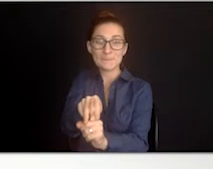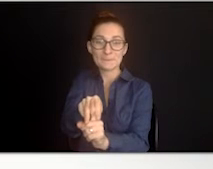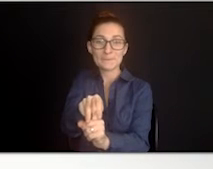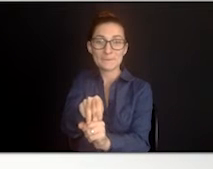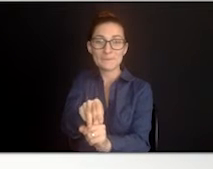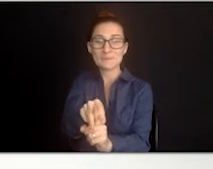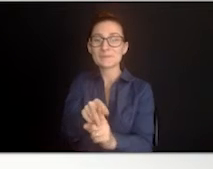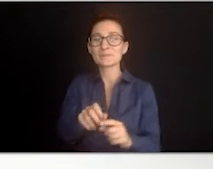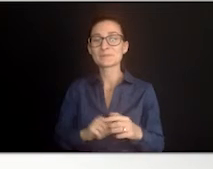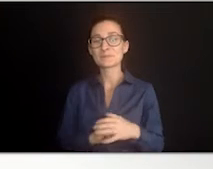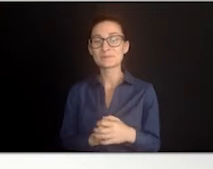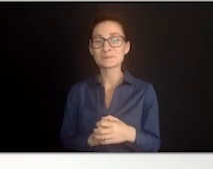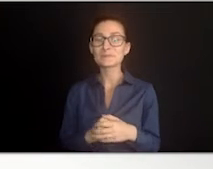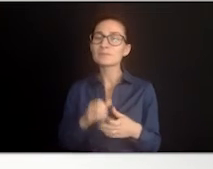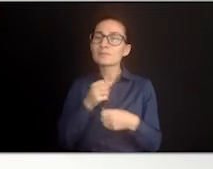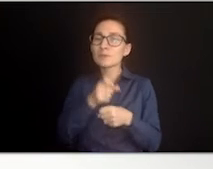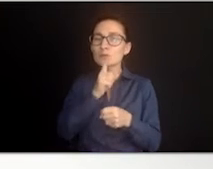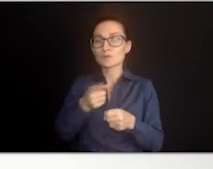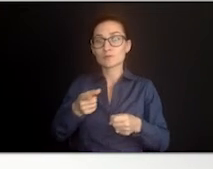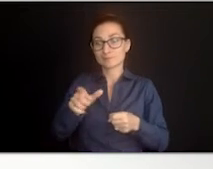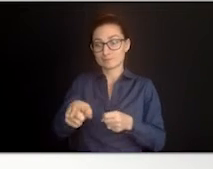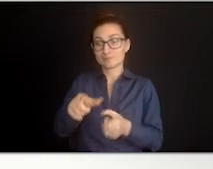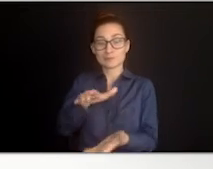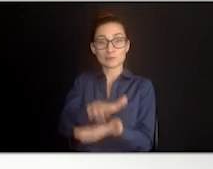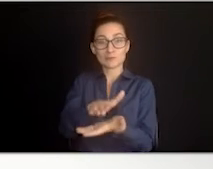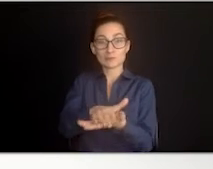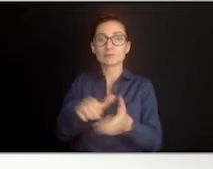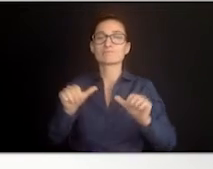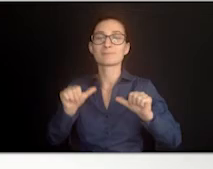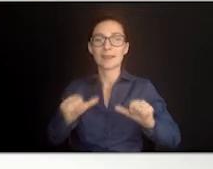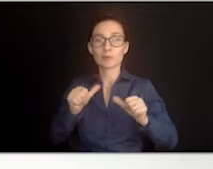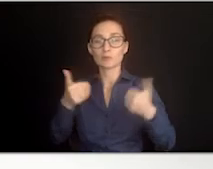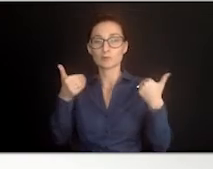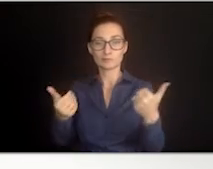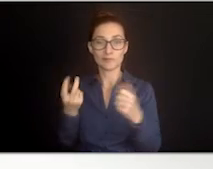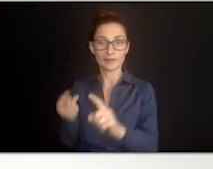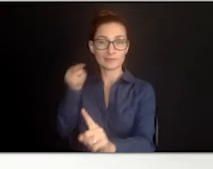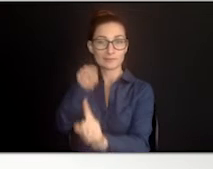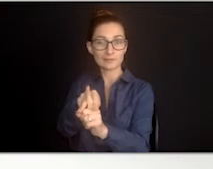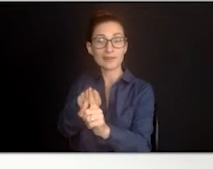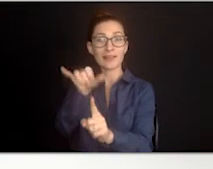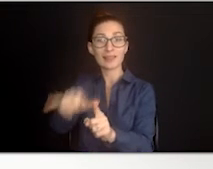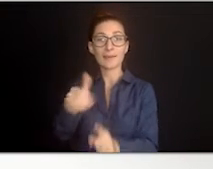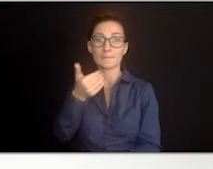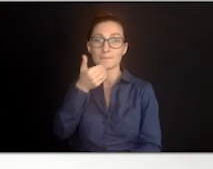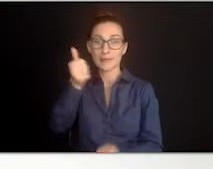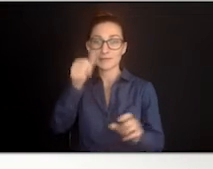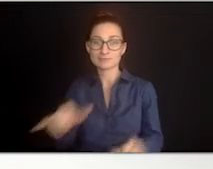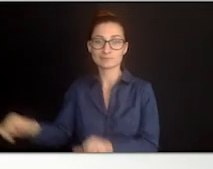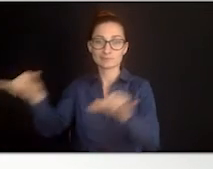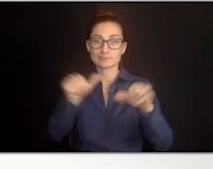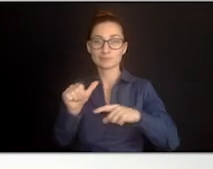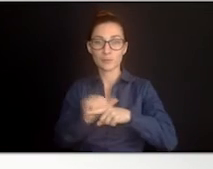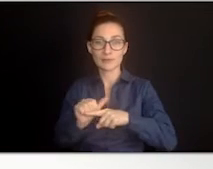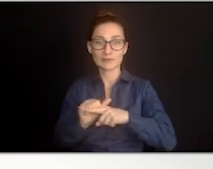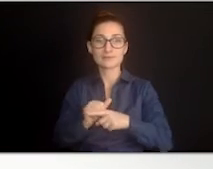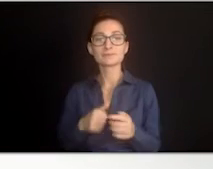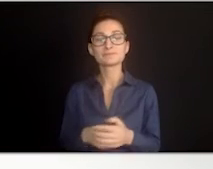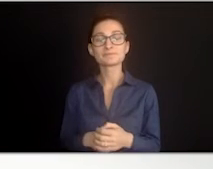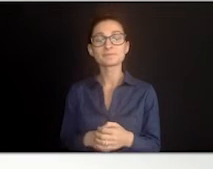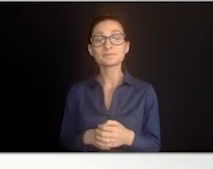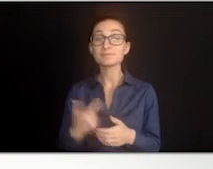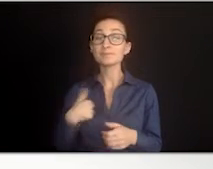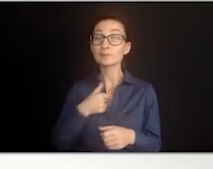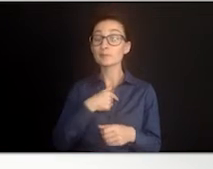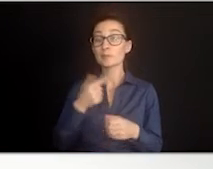is at that classroom, so that we make sure that schools have the capability of implementing the inclusive best practices. We also provide information and